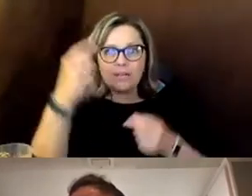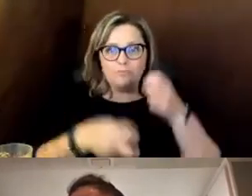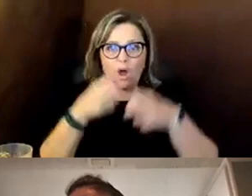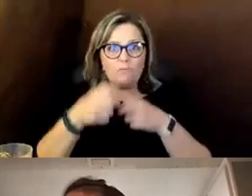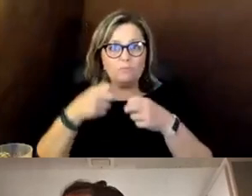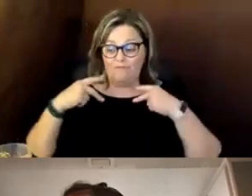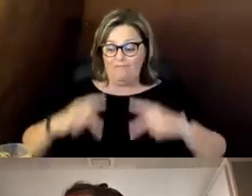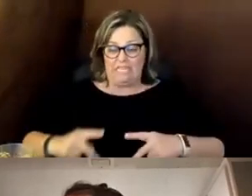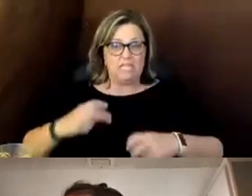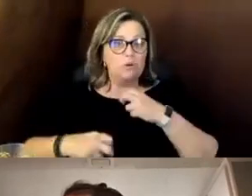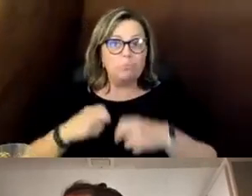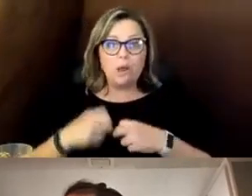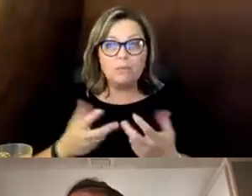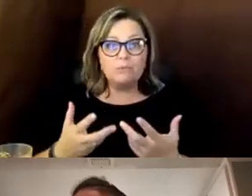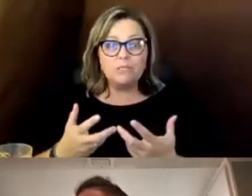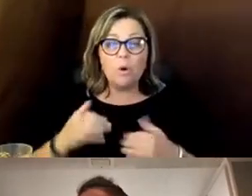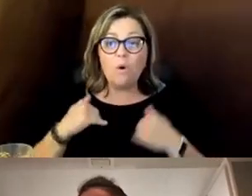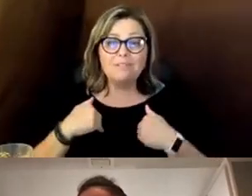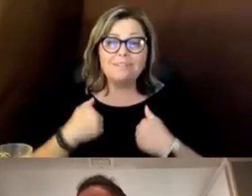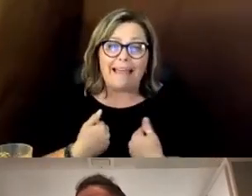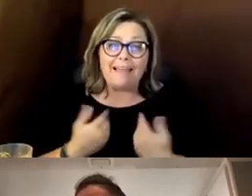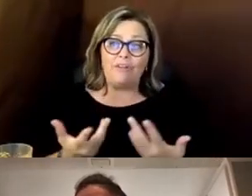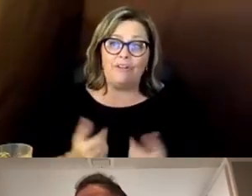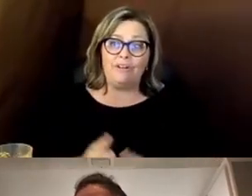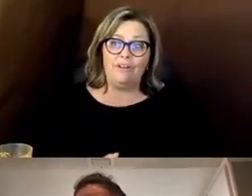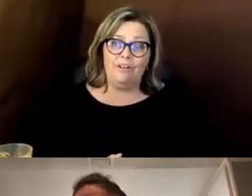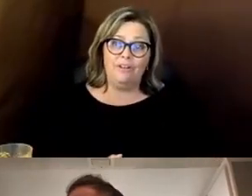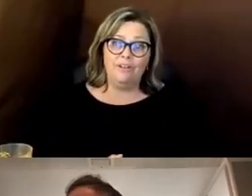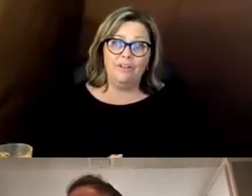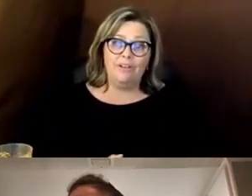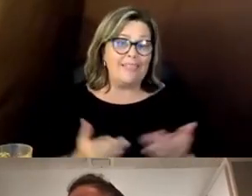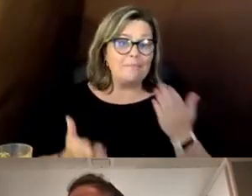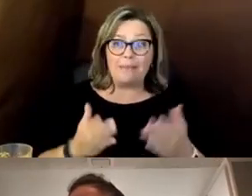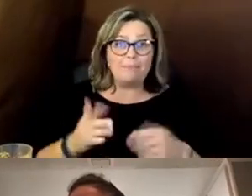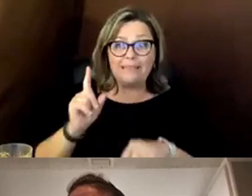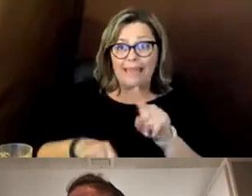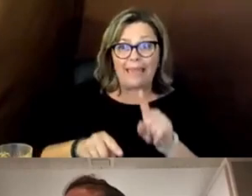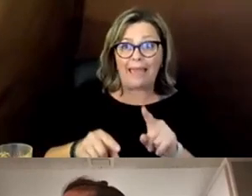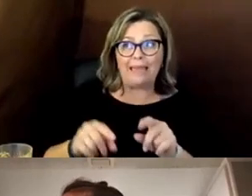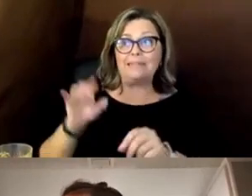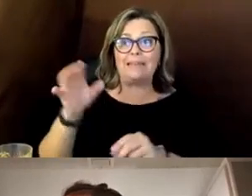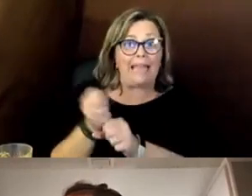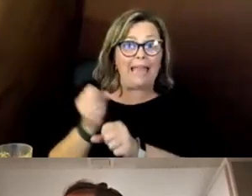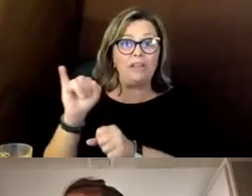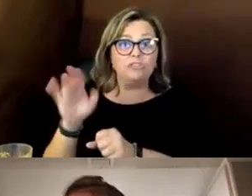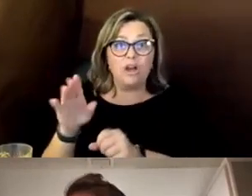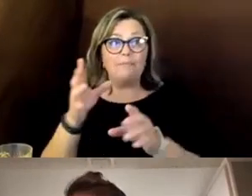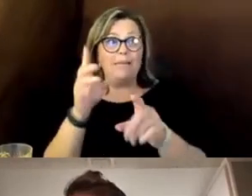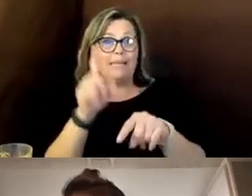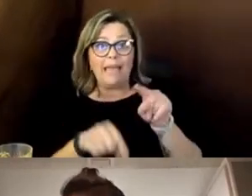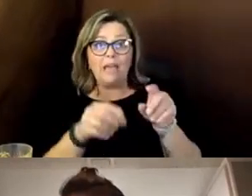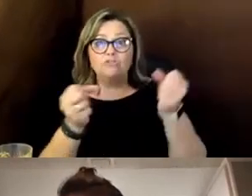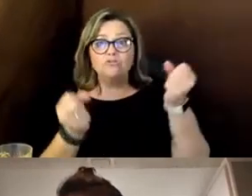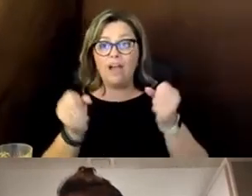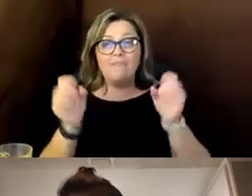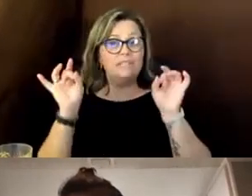problems that, or they're just tired. They can't get a job anymore. Maybe can't drive anymore. And it's a really shockingly difficult